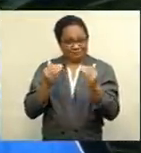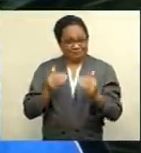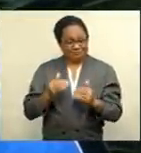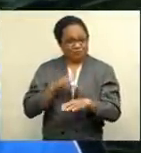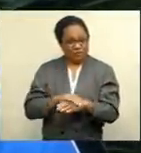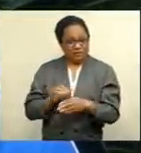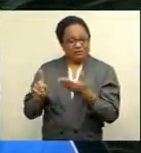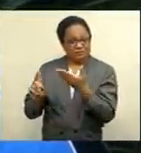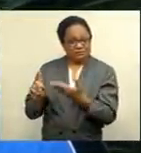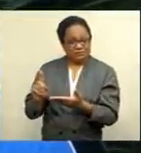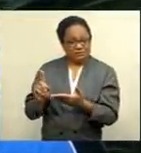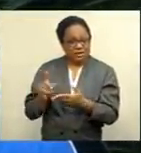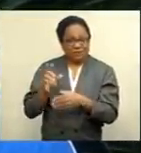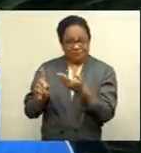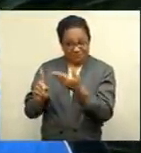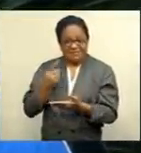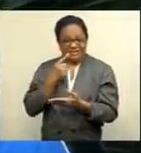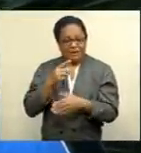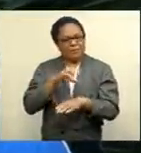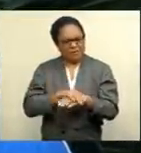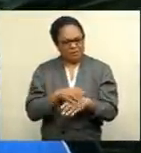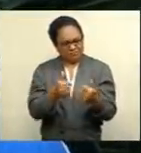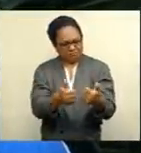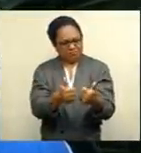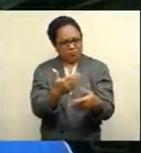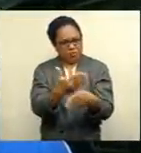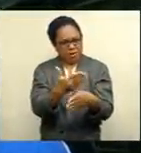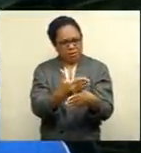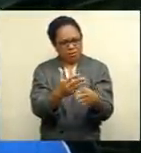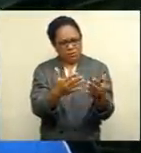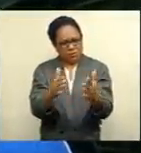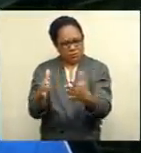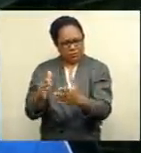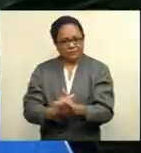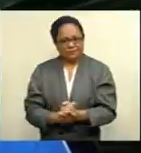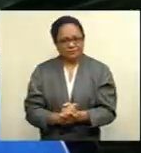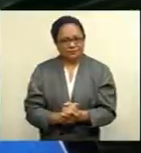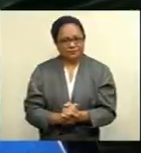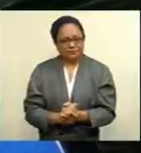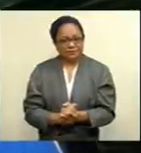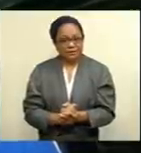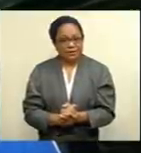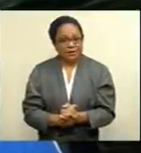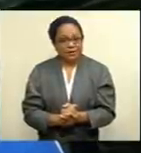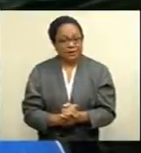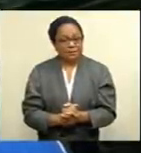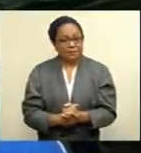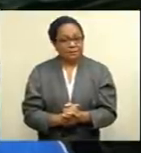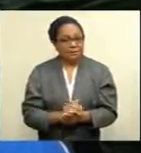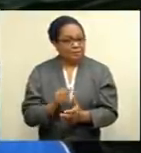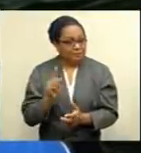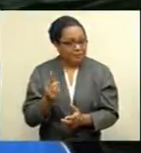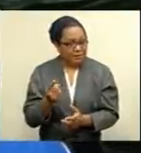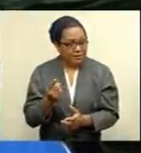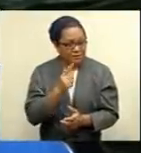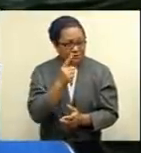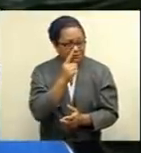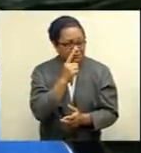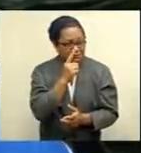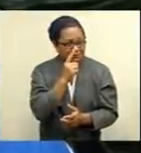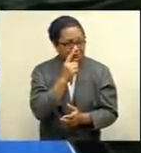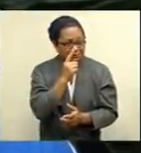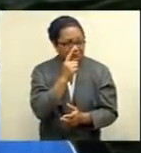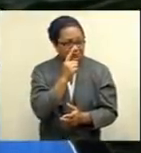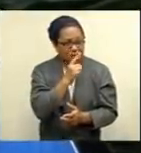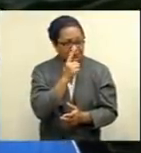they doing a great job. But for people in Fiji,